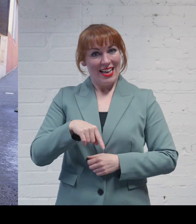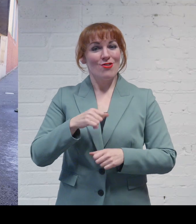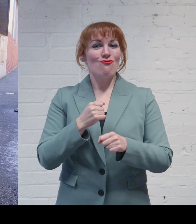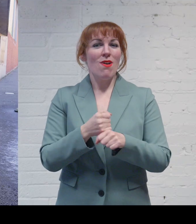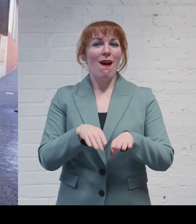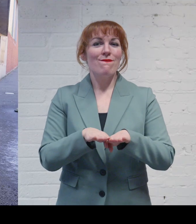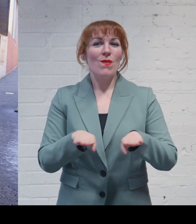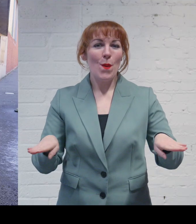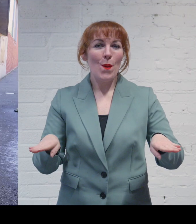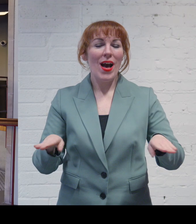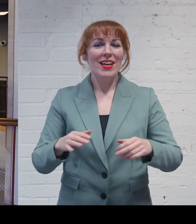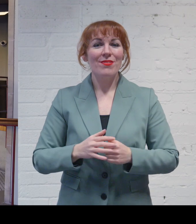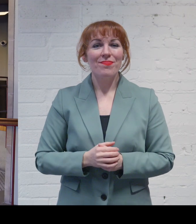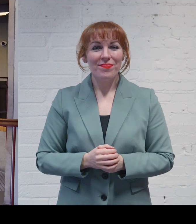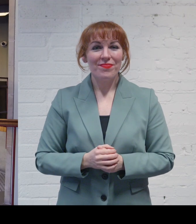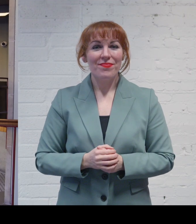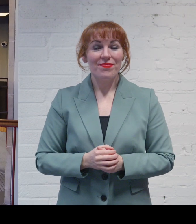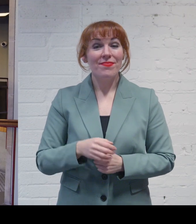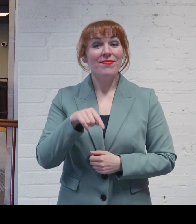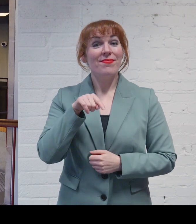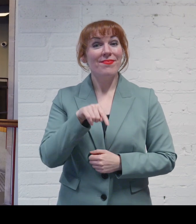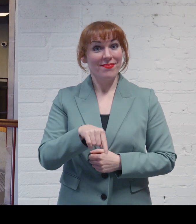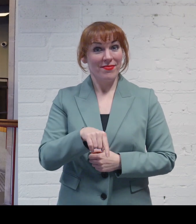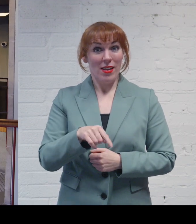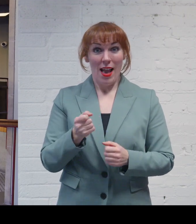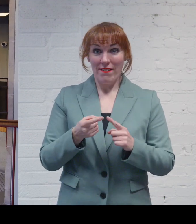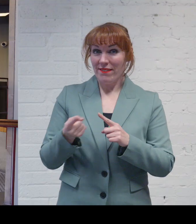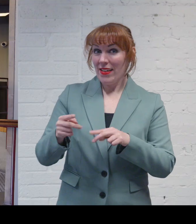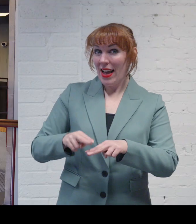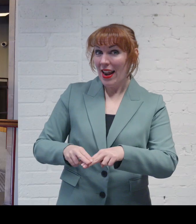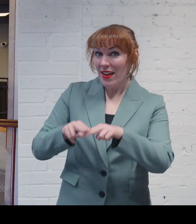When you enter the building, you will be in the main foyer area on the ground floor level.